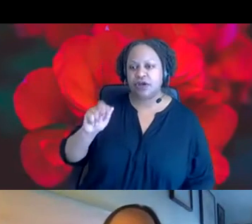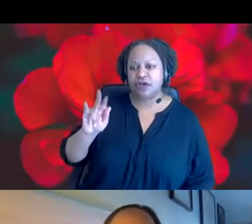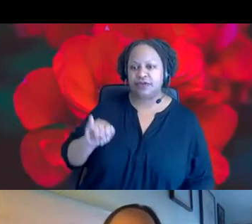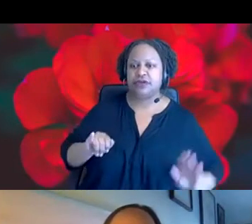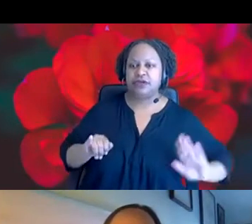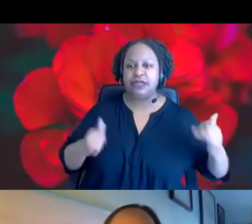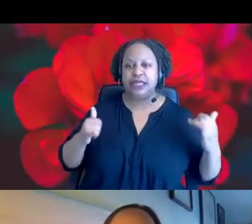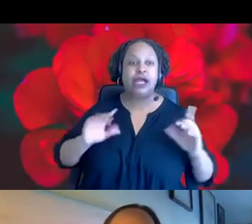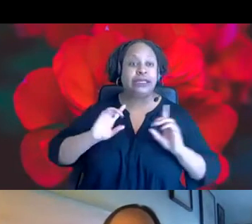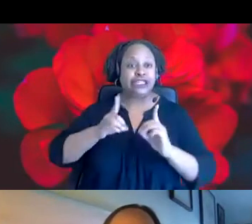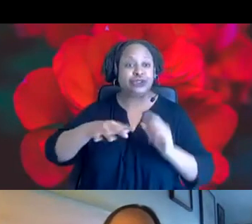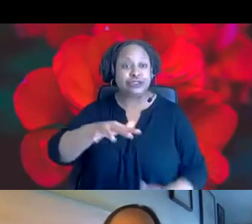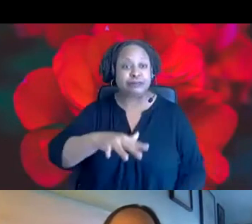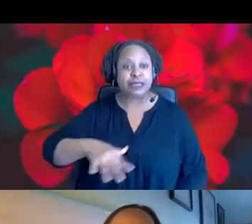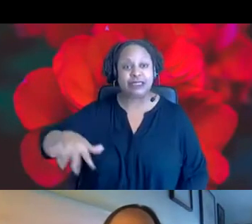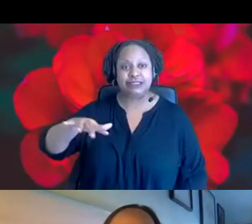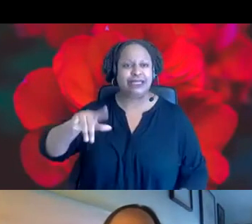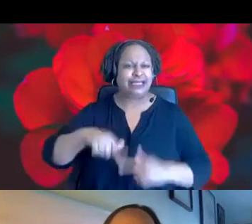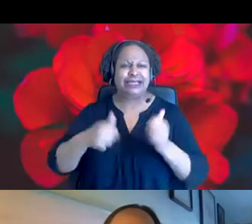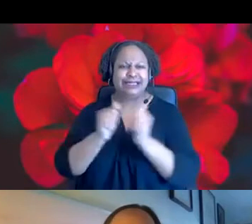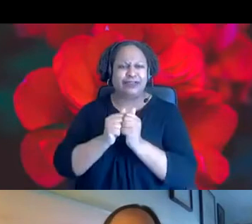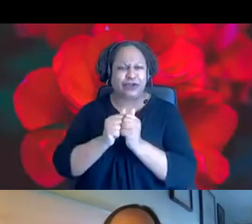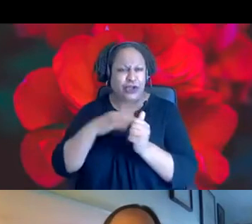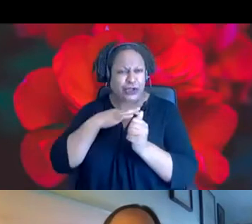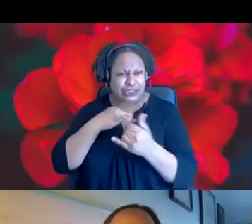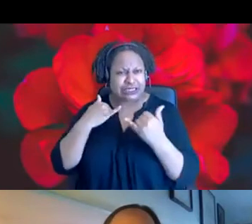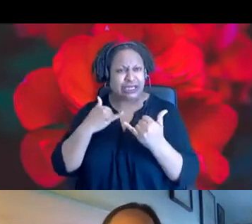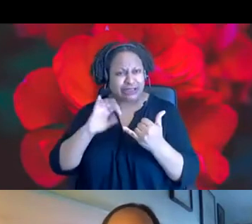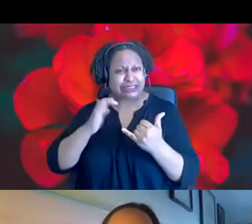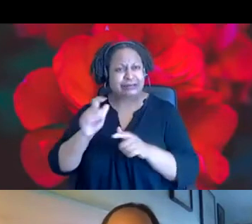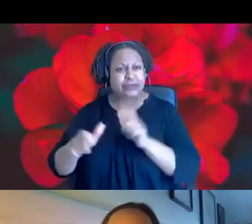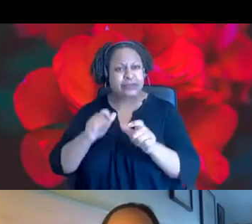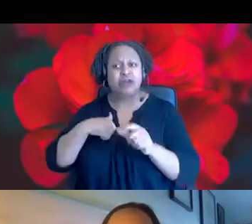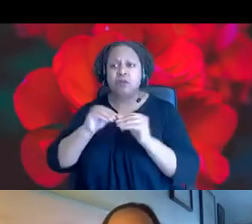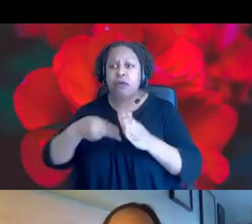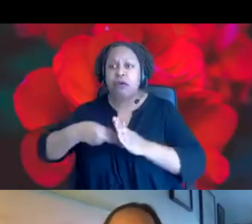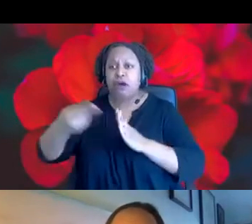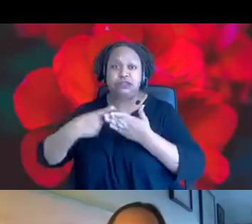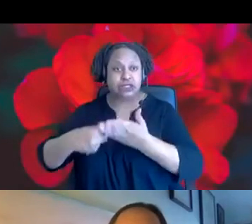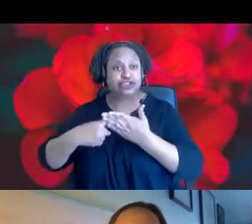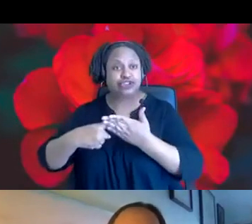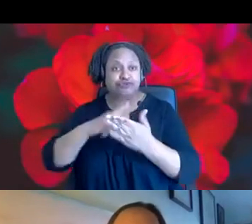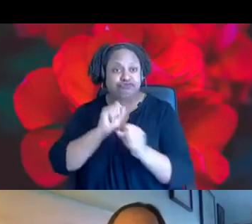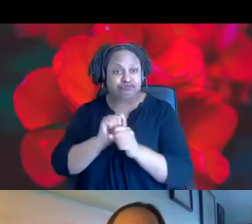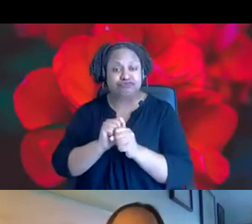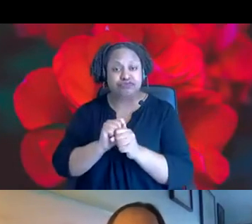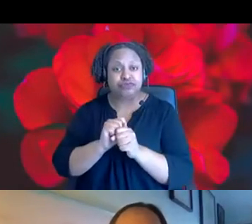all need to be engaging, like, are we having more honest conversation? Are we actually doing that?